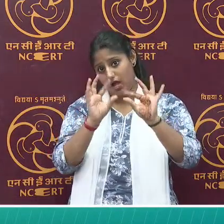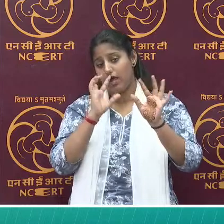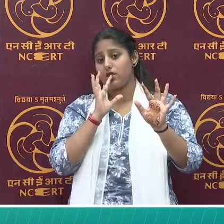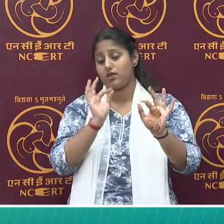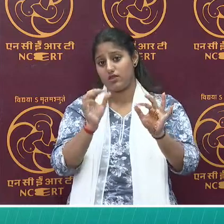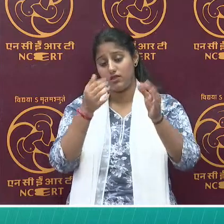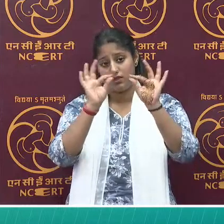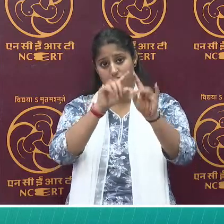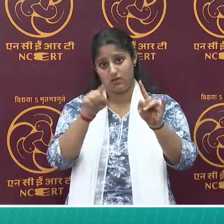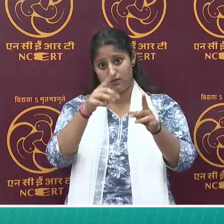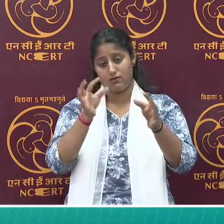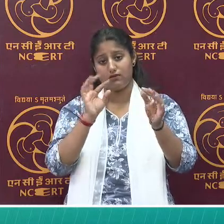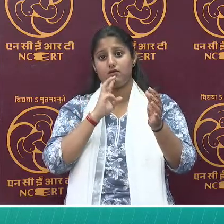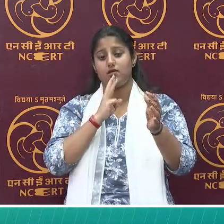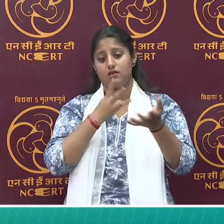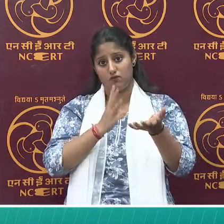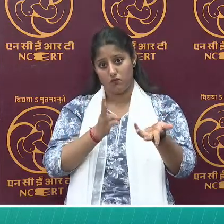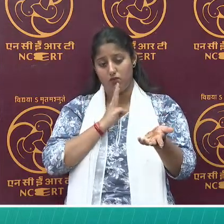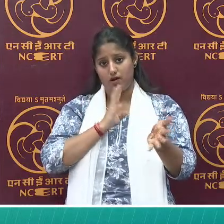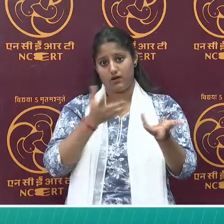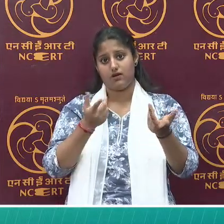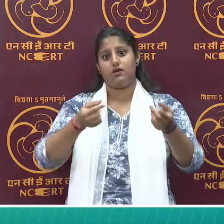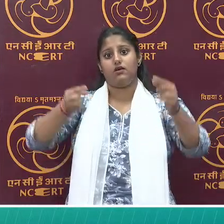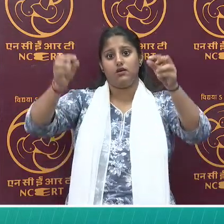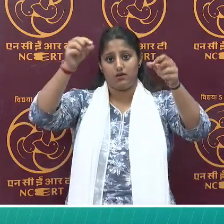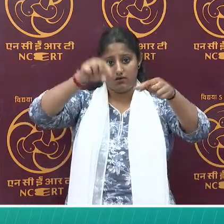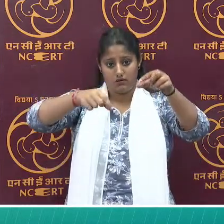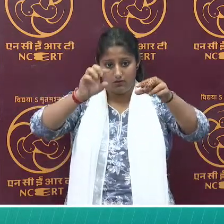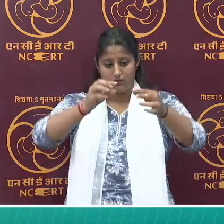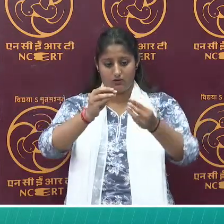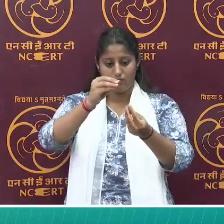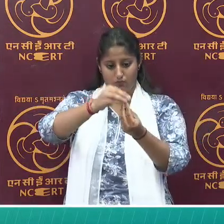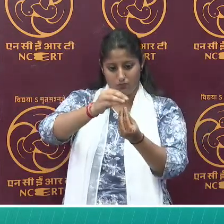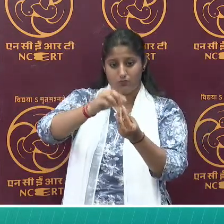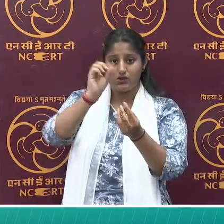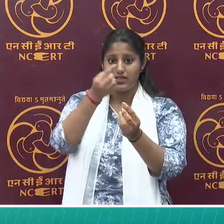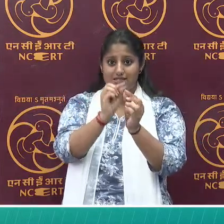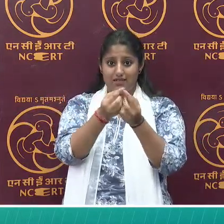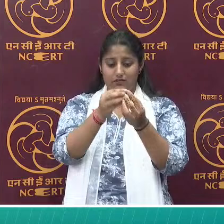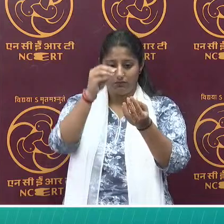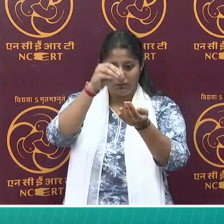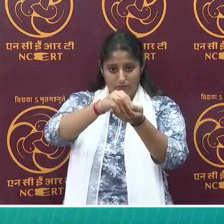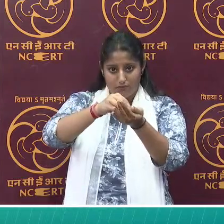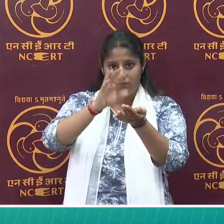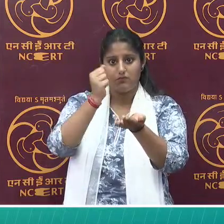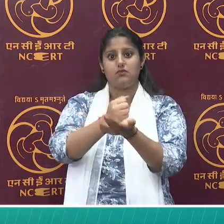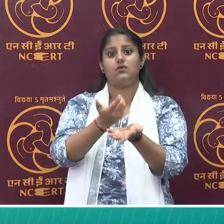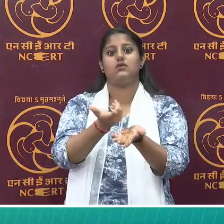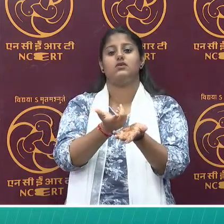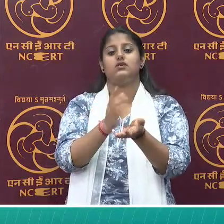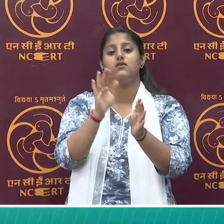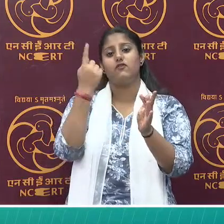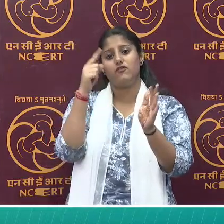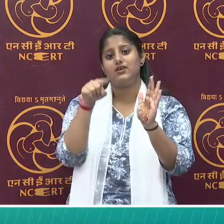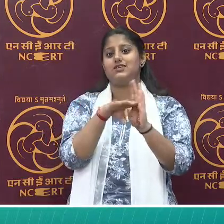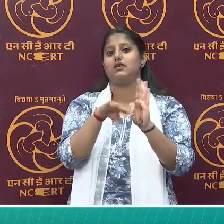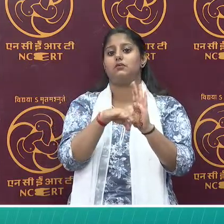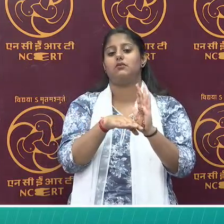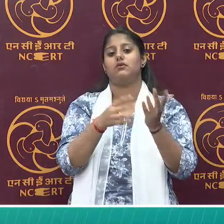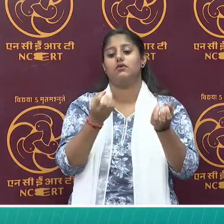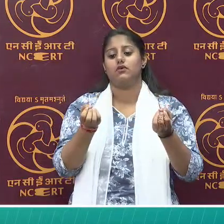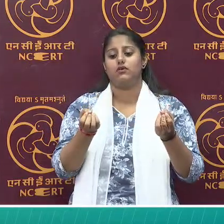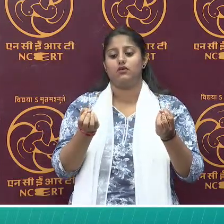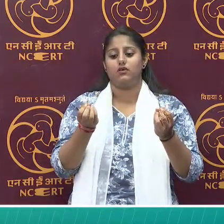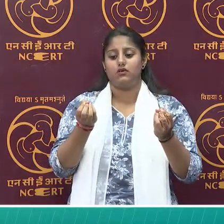the chances are there the seed won't germinate. Yes. So, that's why this is a prime step, that before we start